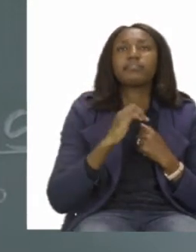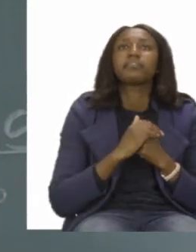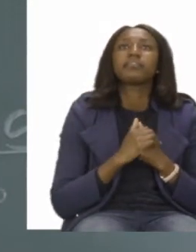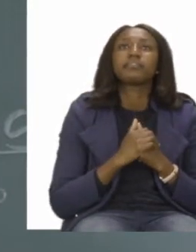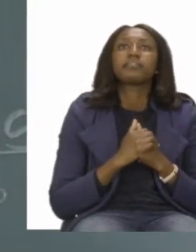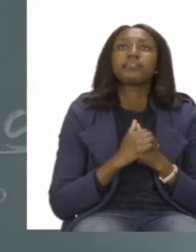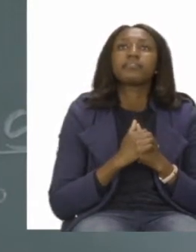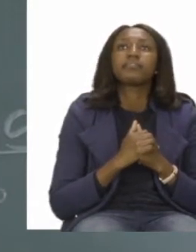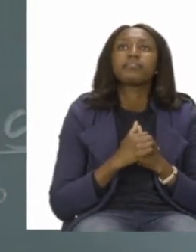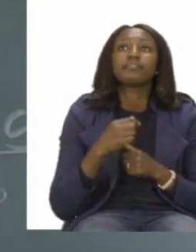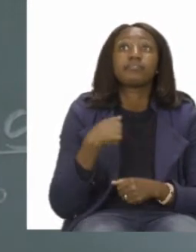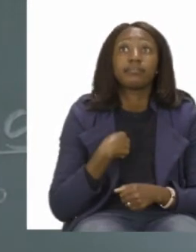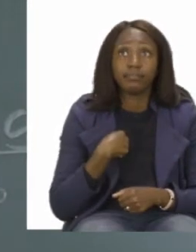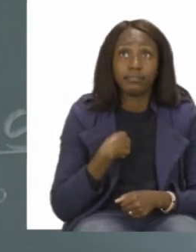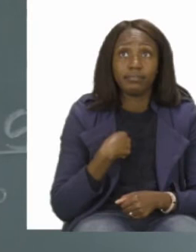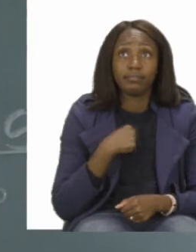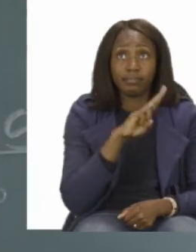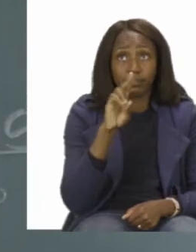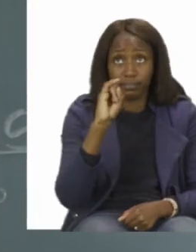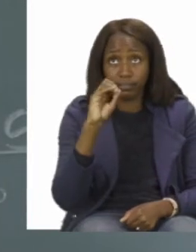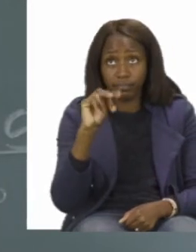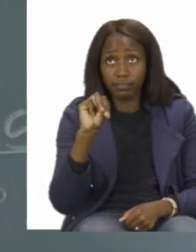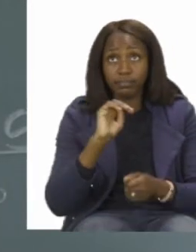ours, and the word him